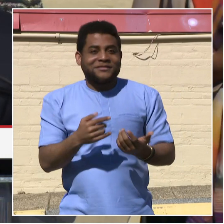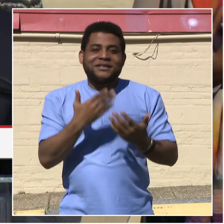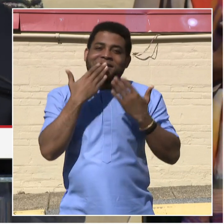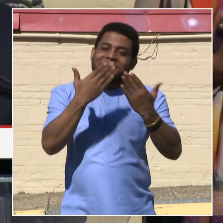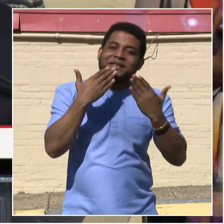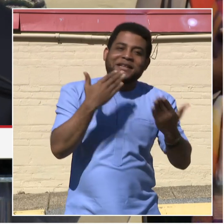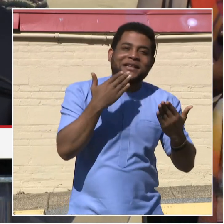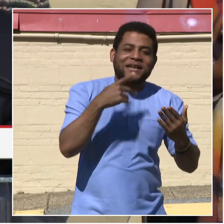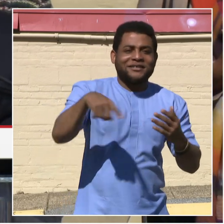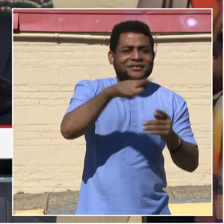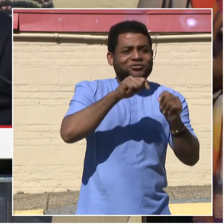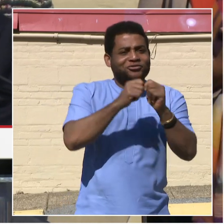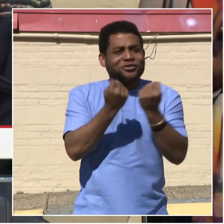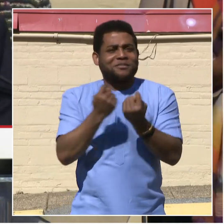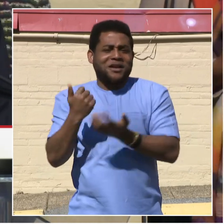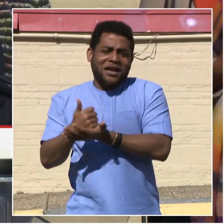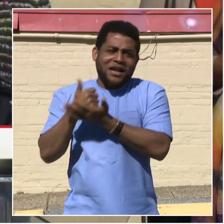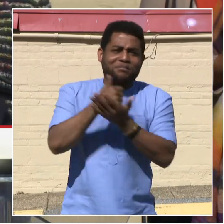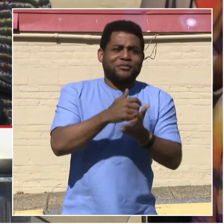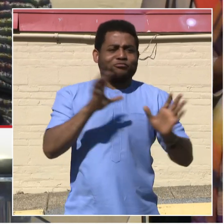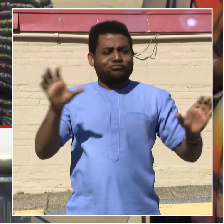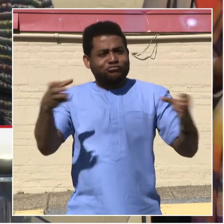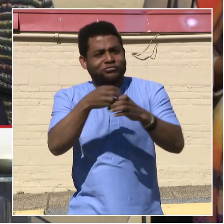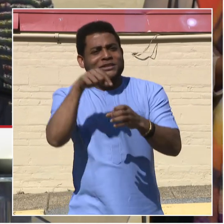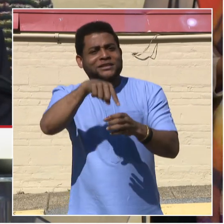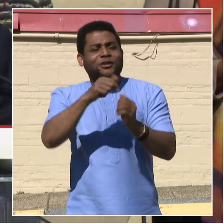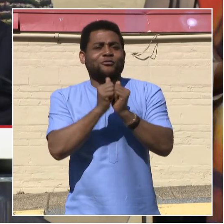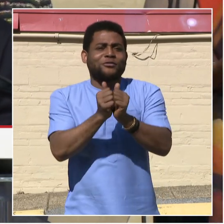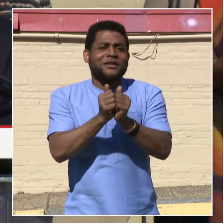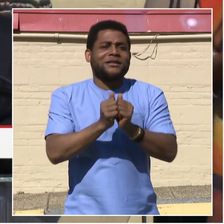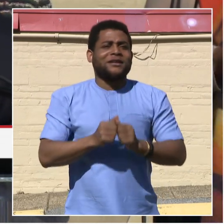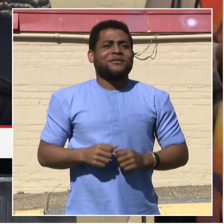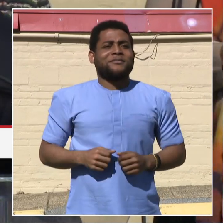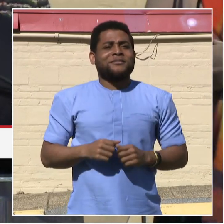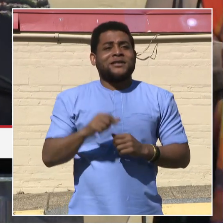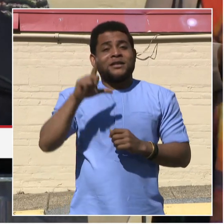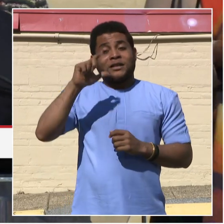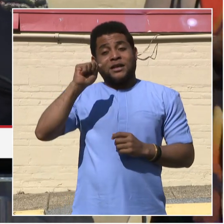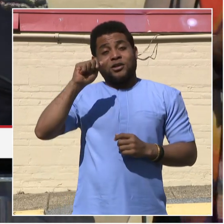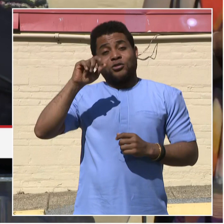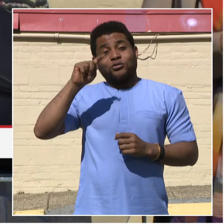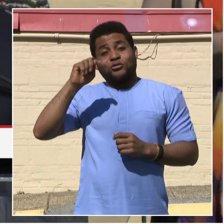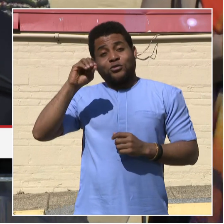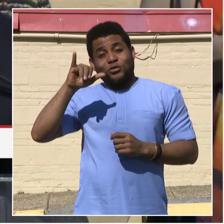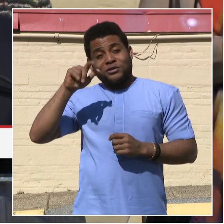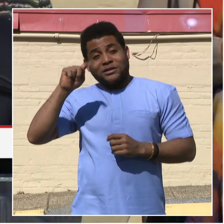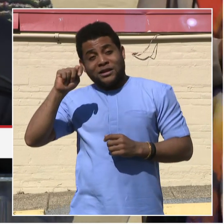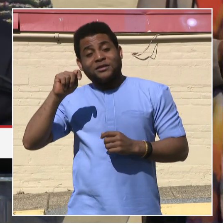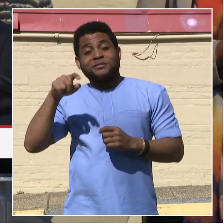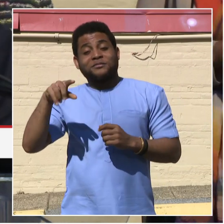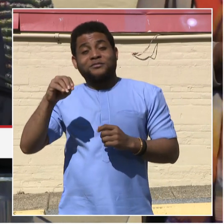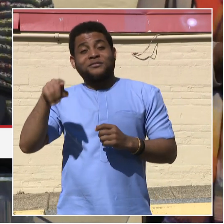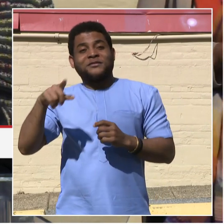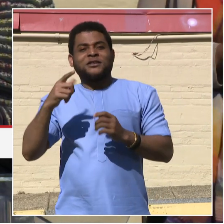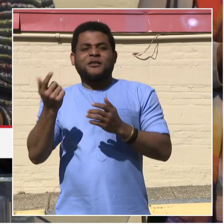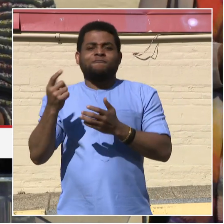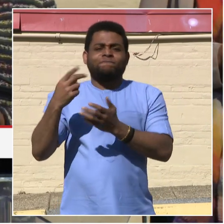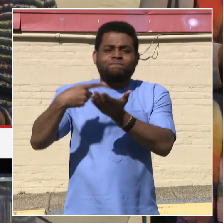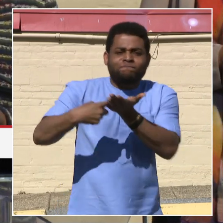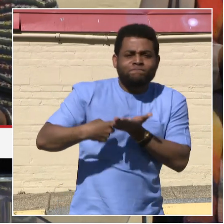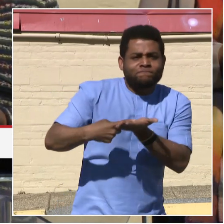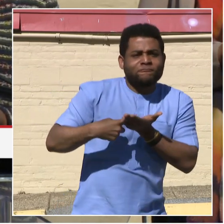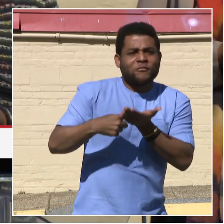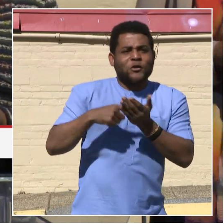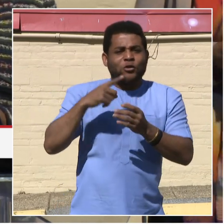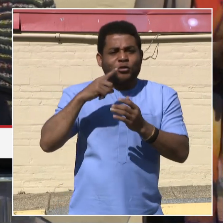helped put this together. And Latoya mentioned that she watched our briefings. She checks out our webinars. It